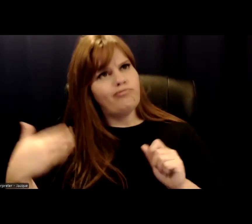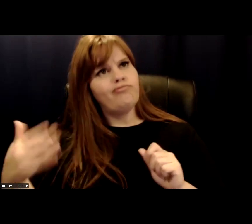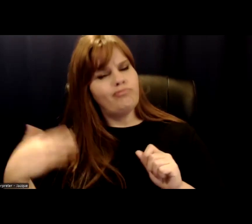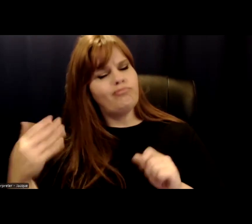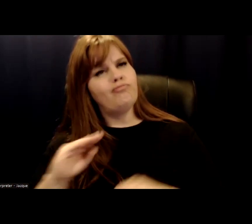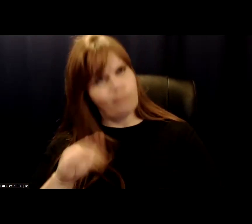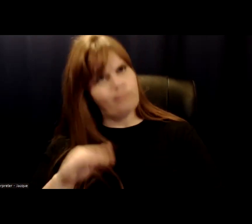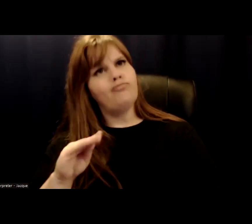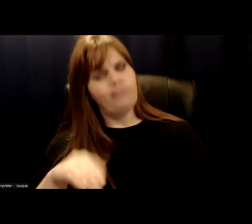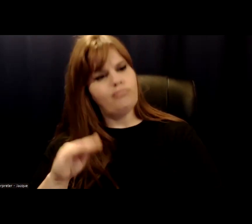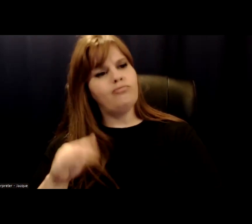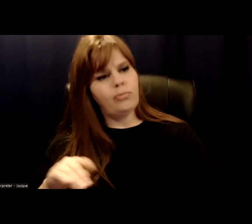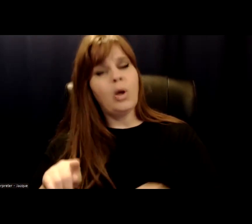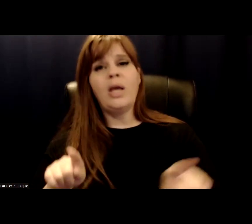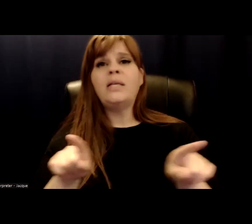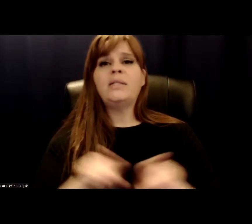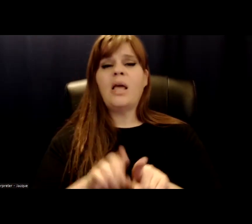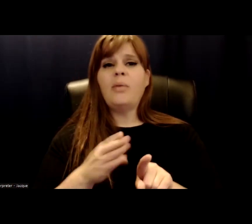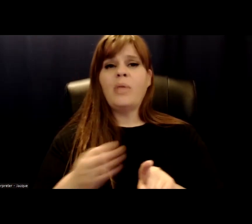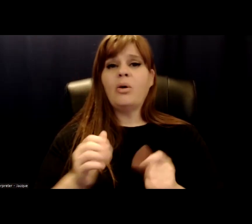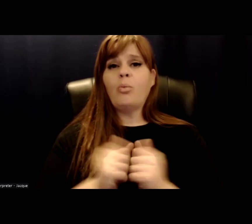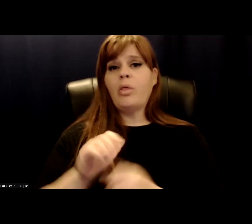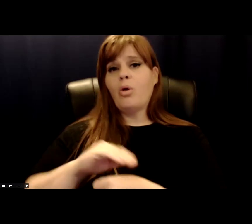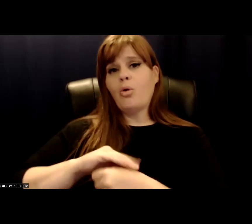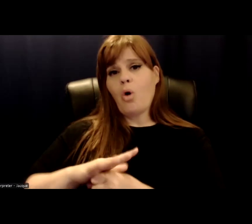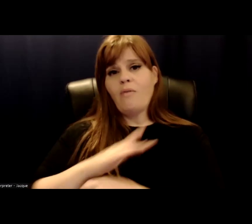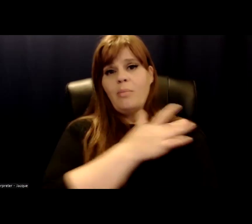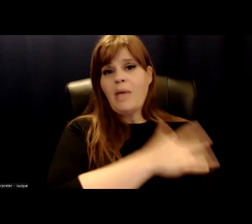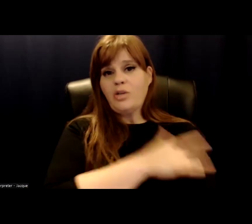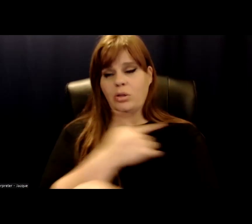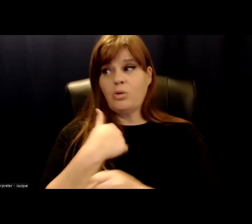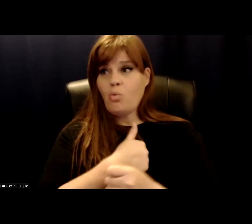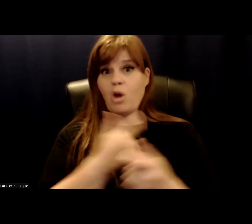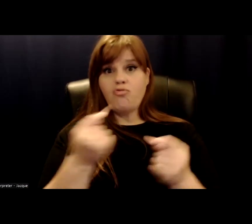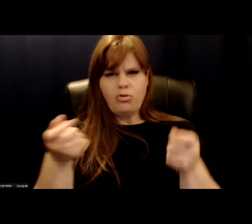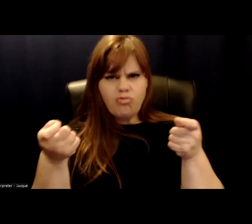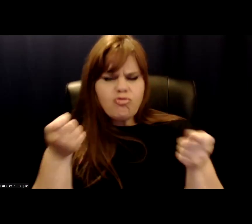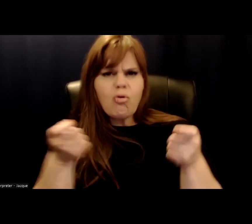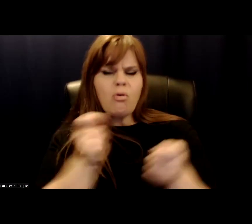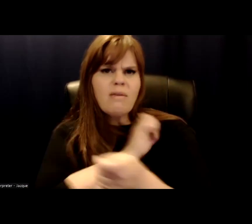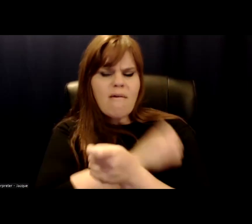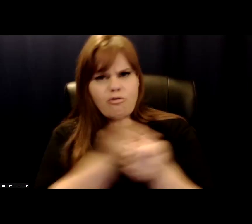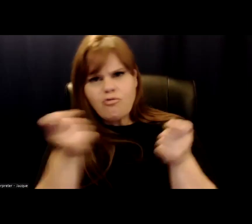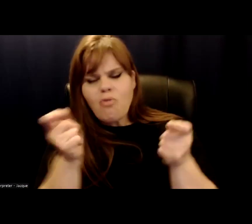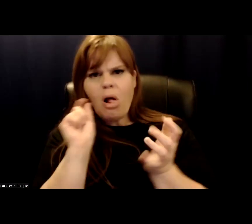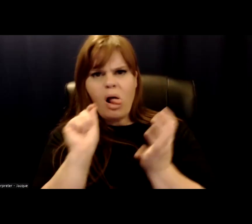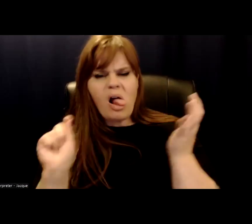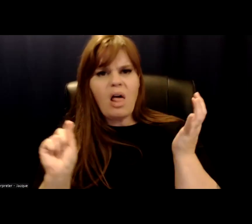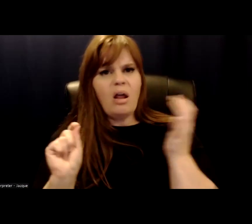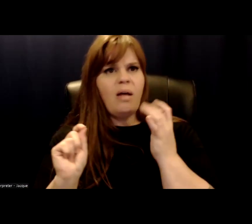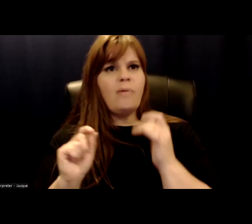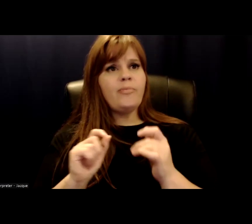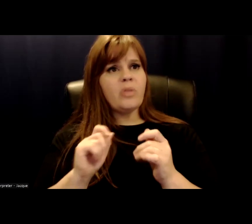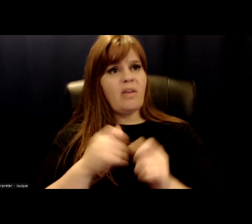same thing like COVID patients, instead of you trying to control our energy, everything, you just follow, listen to your